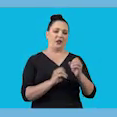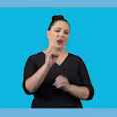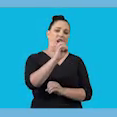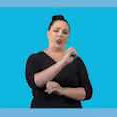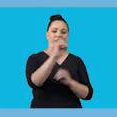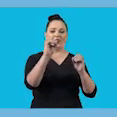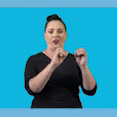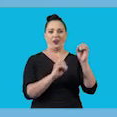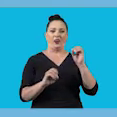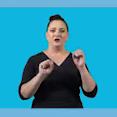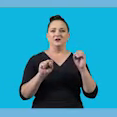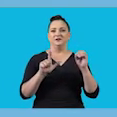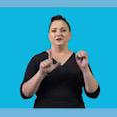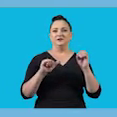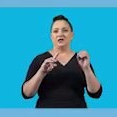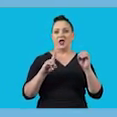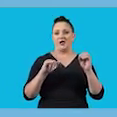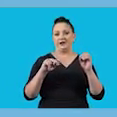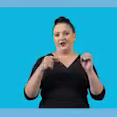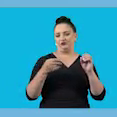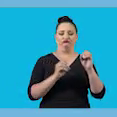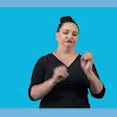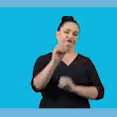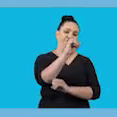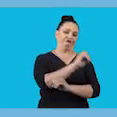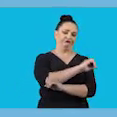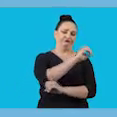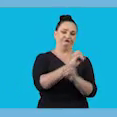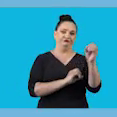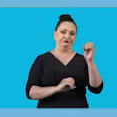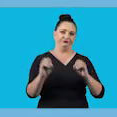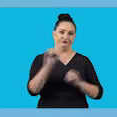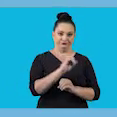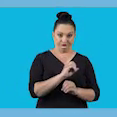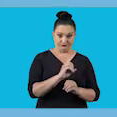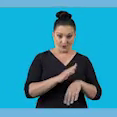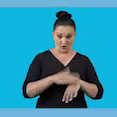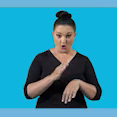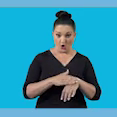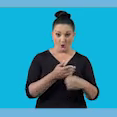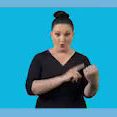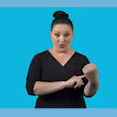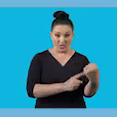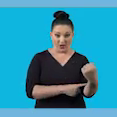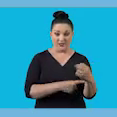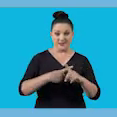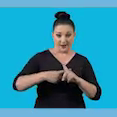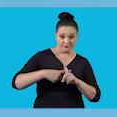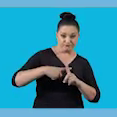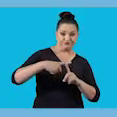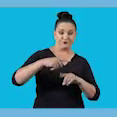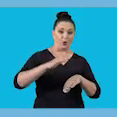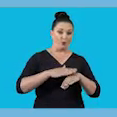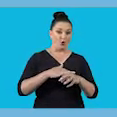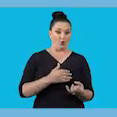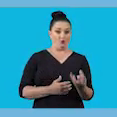sliding amongst each other, sliding across each other in a random direction. And also, if we keep on increasing the temperature on a